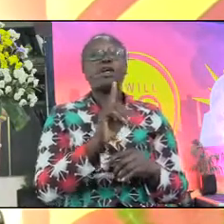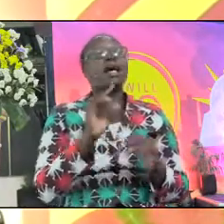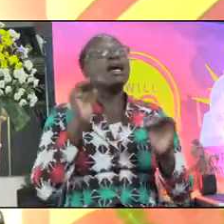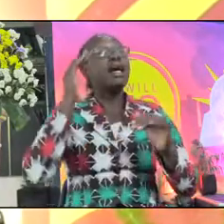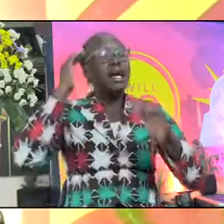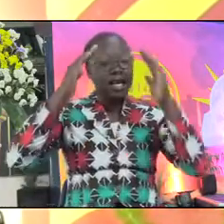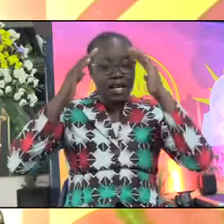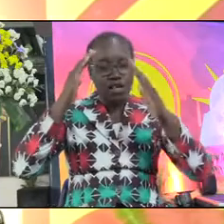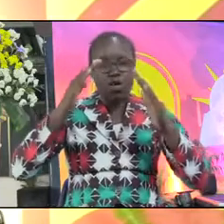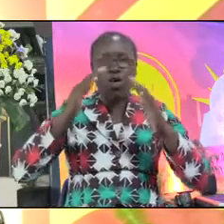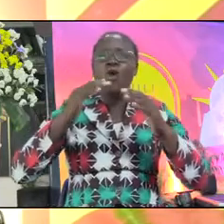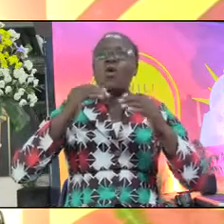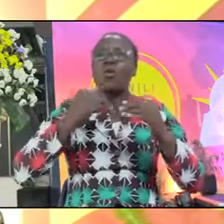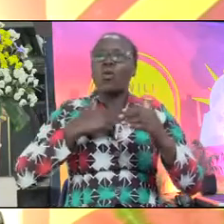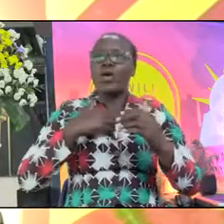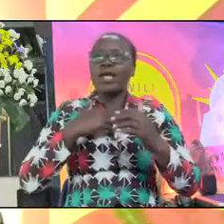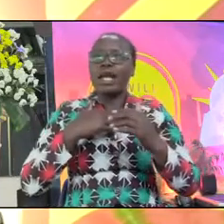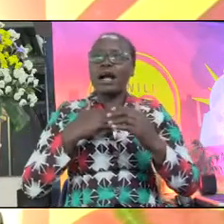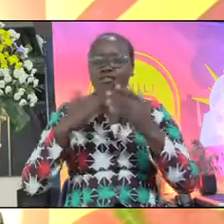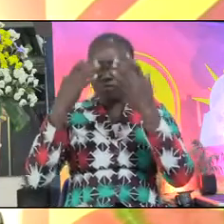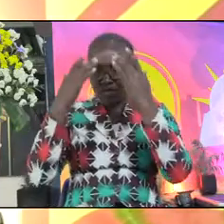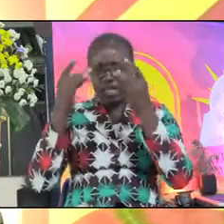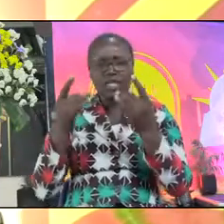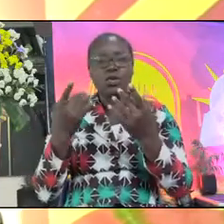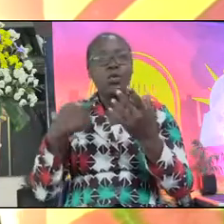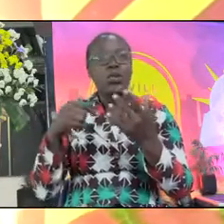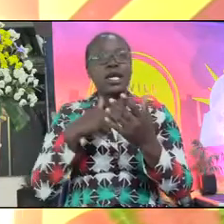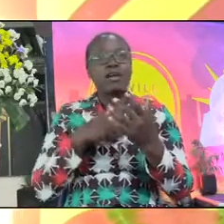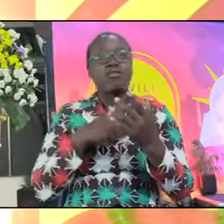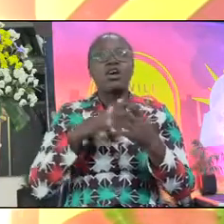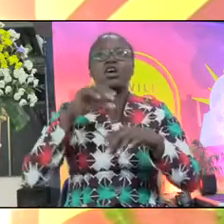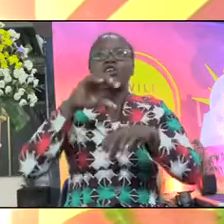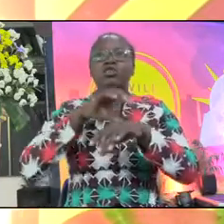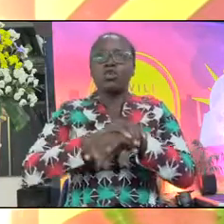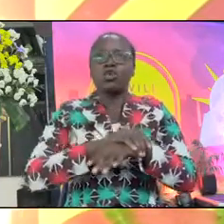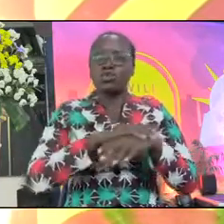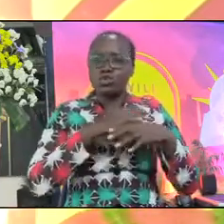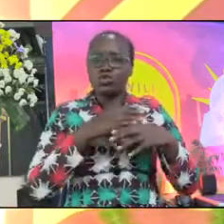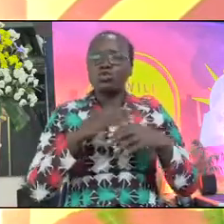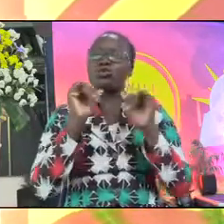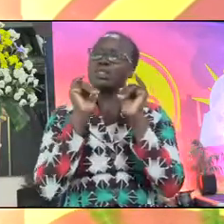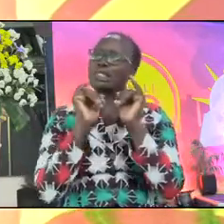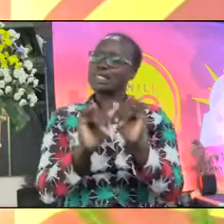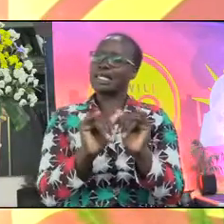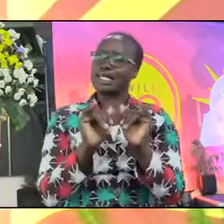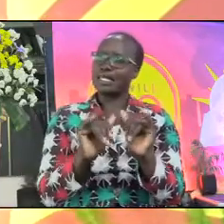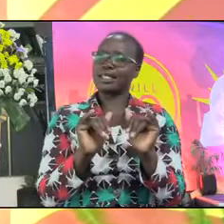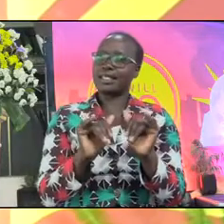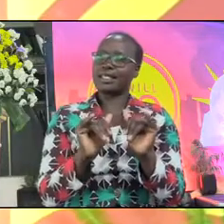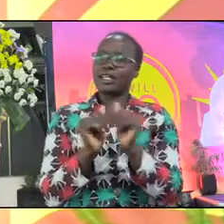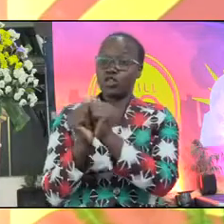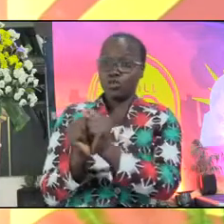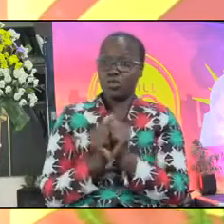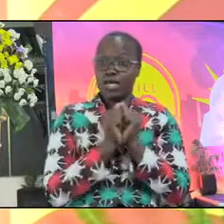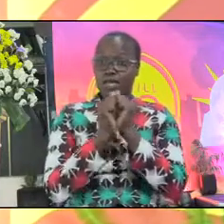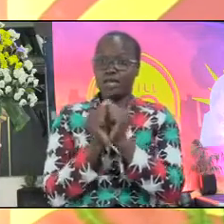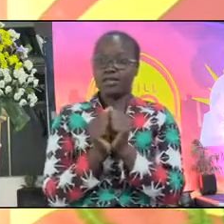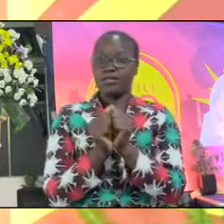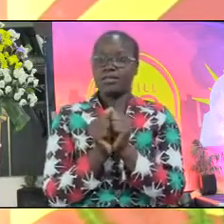Life. We've got to, Paul says, what did he say? We've got to stay